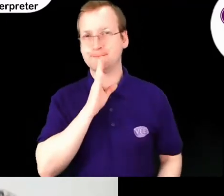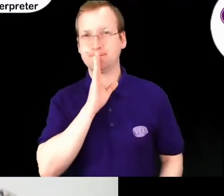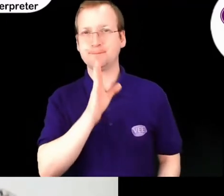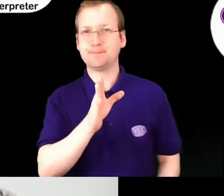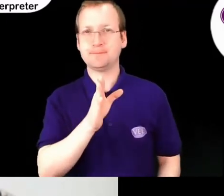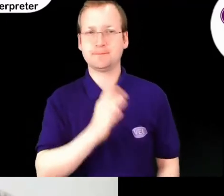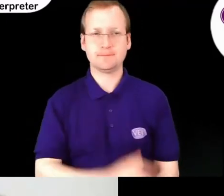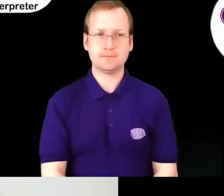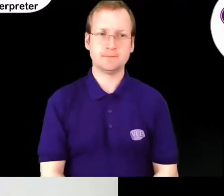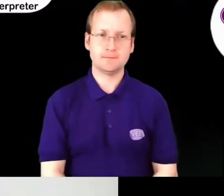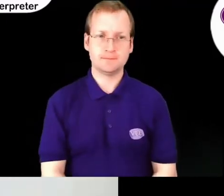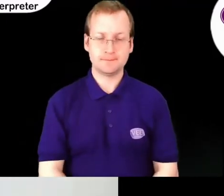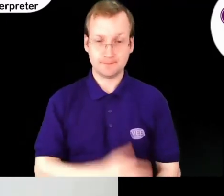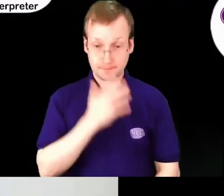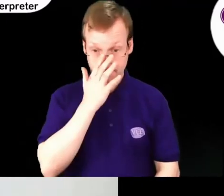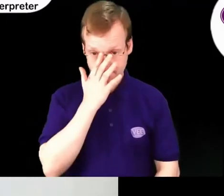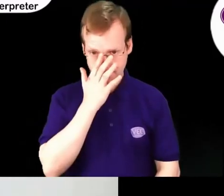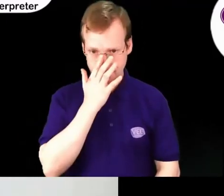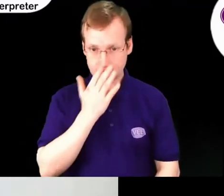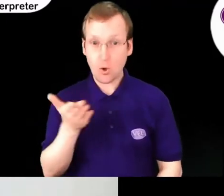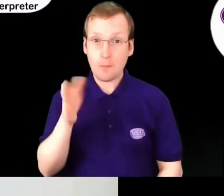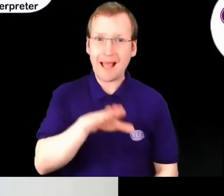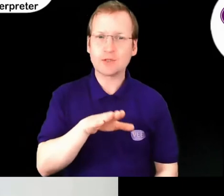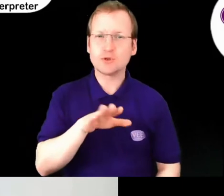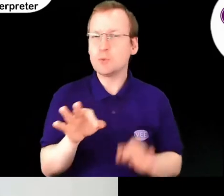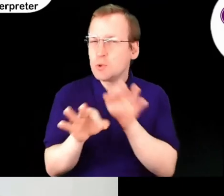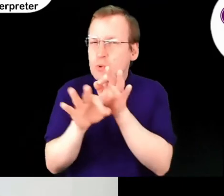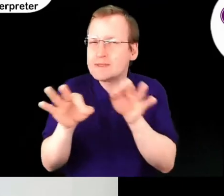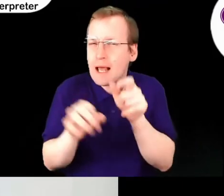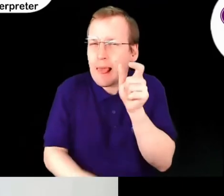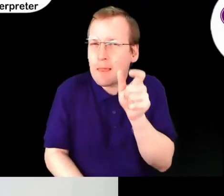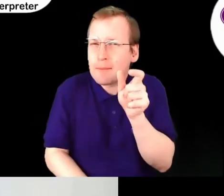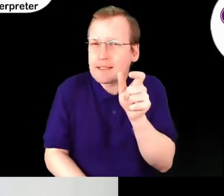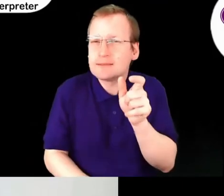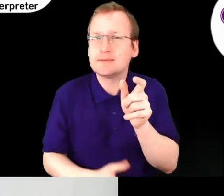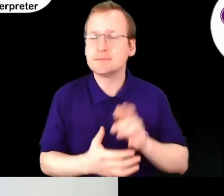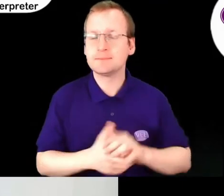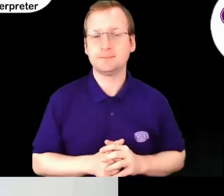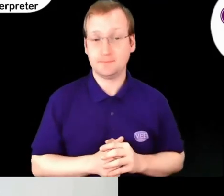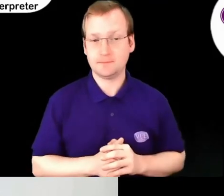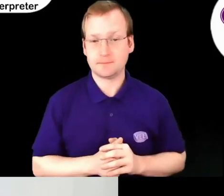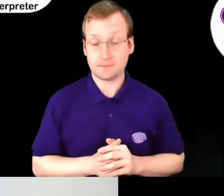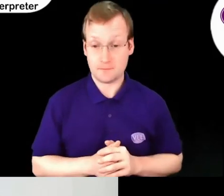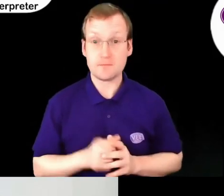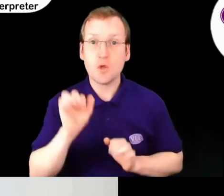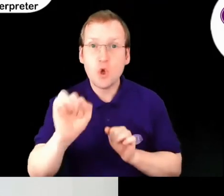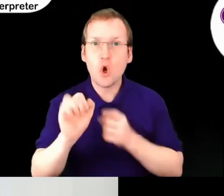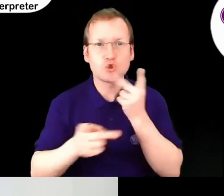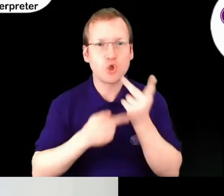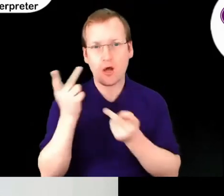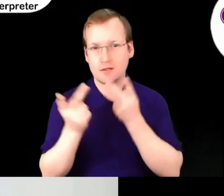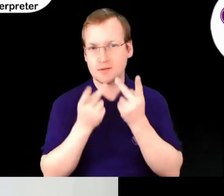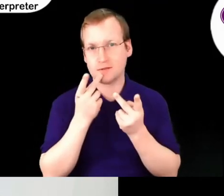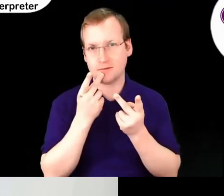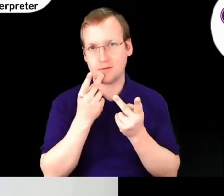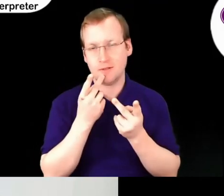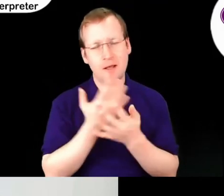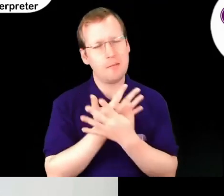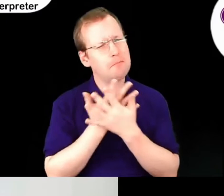So I'm going to go back onto the music a bit for a little bit. Your songs are loved by